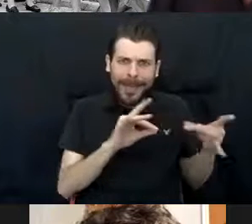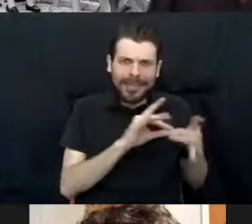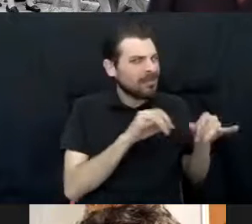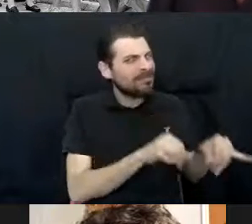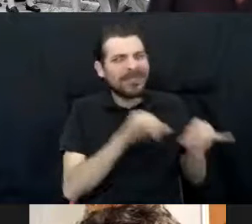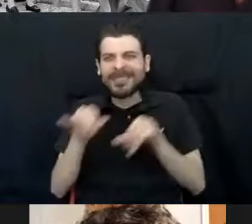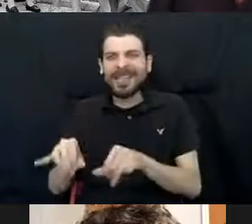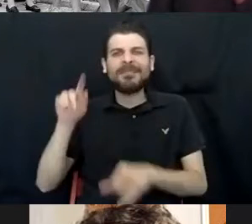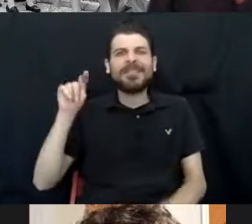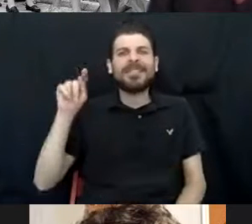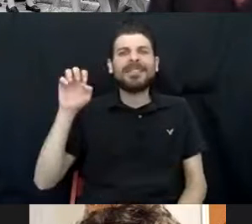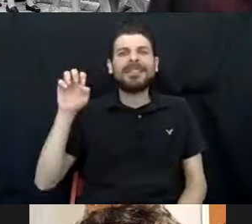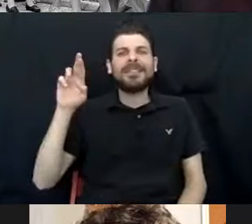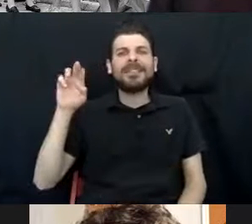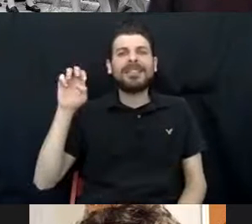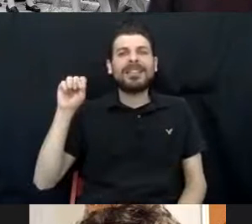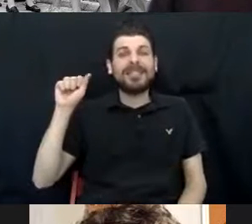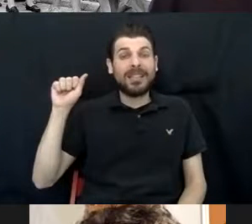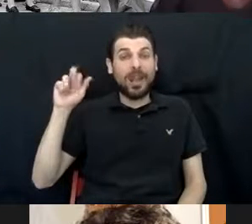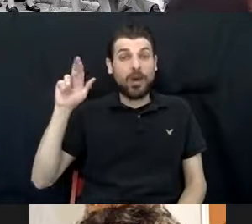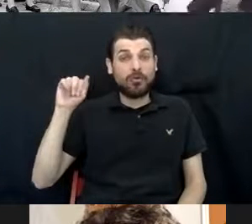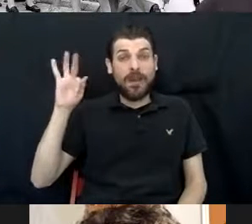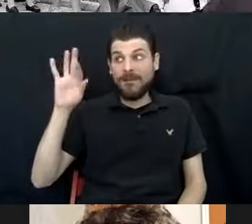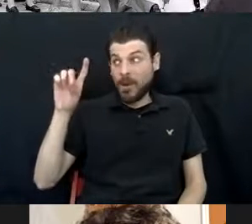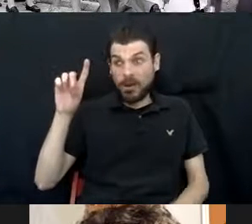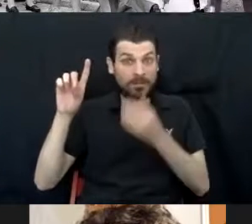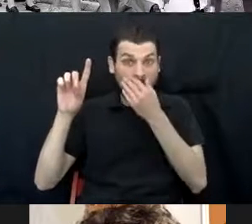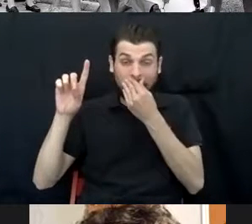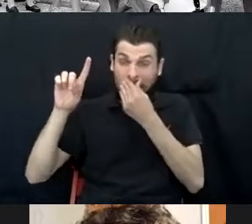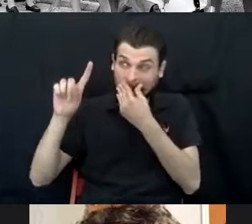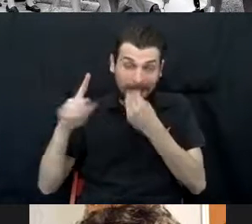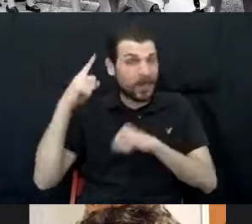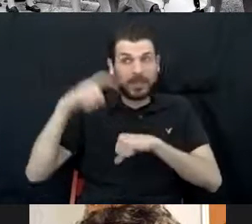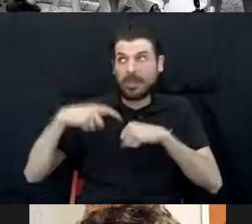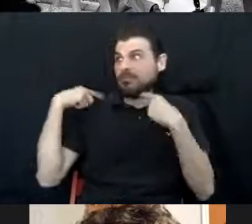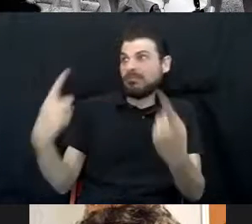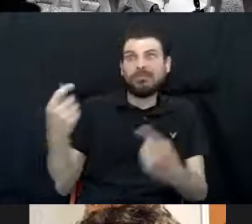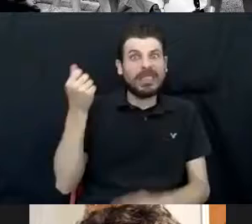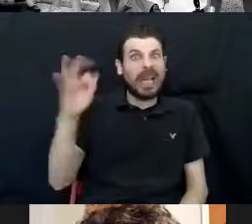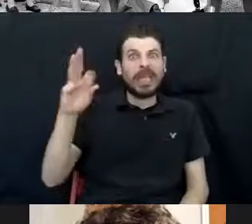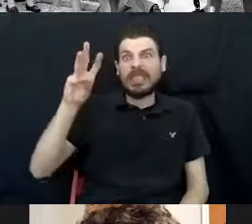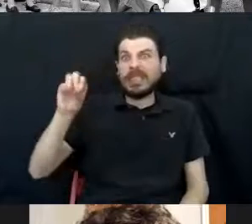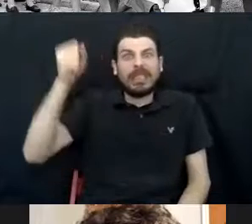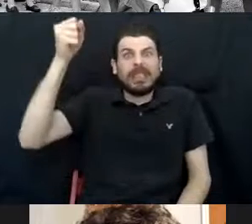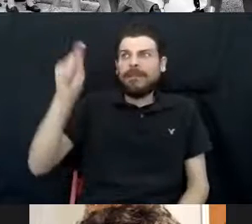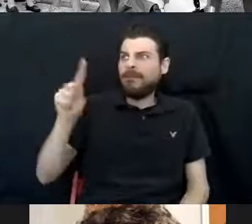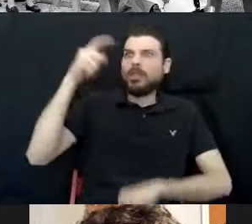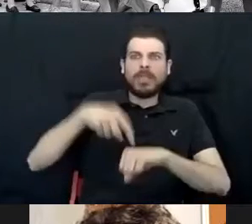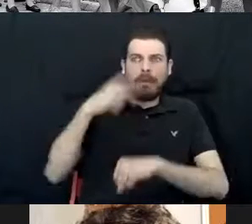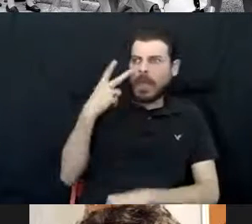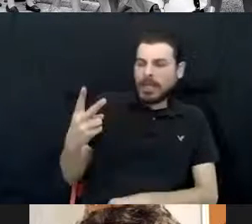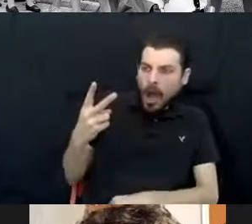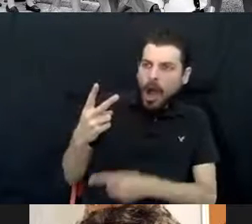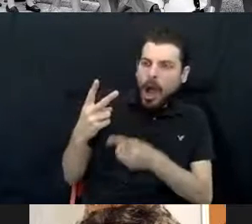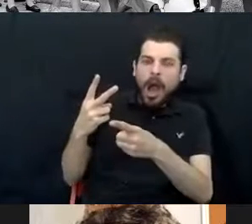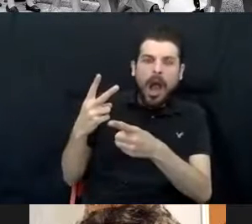first organizer that I've seen since the 60s who reminds me of a SNCC organizer. She is such